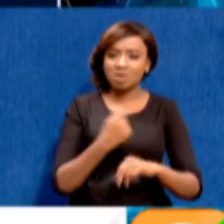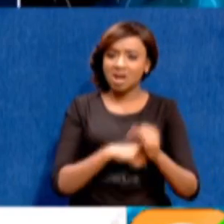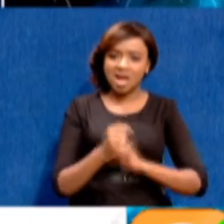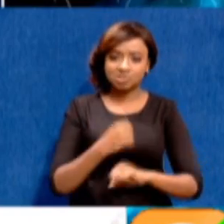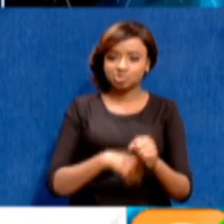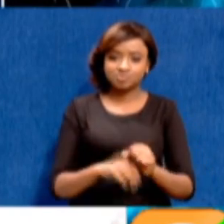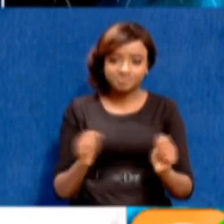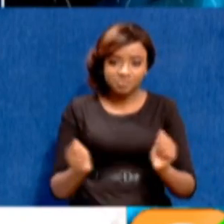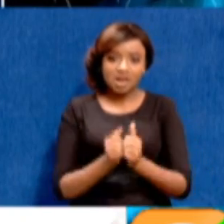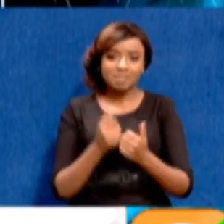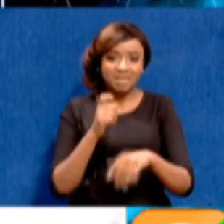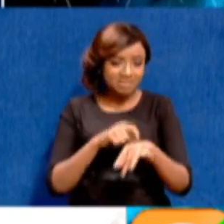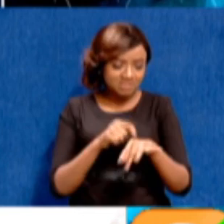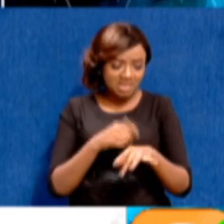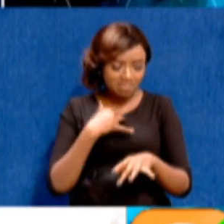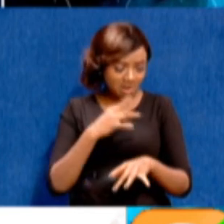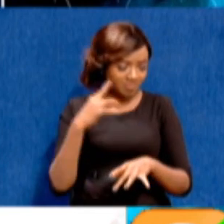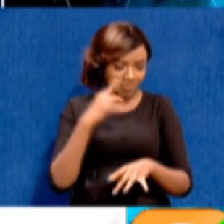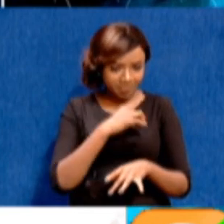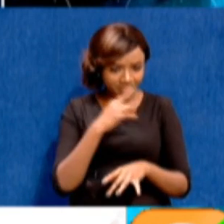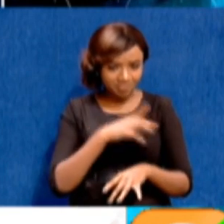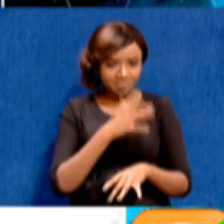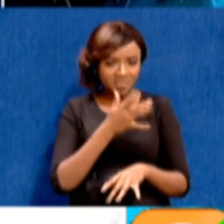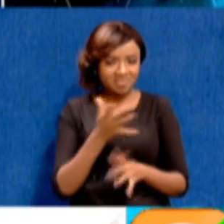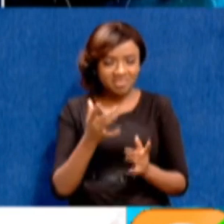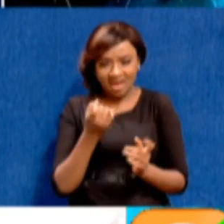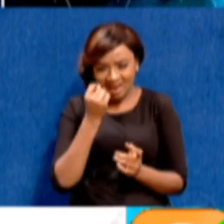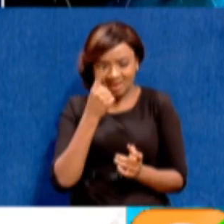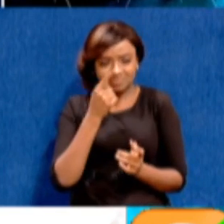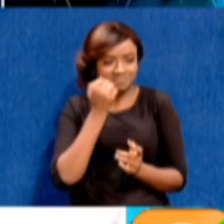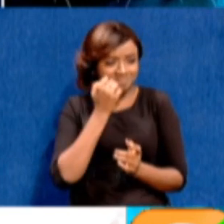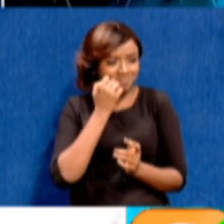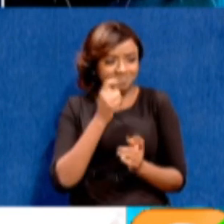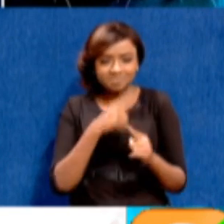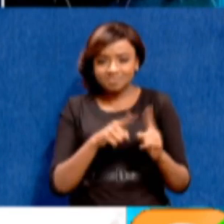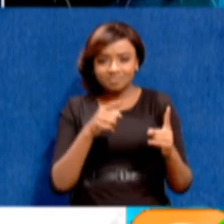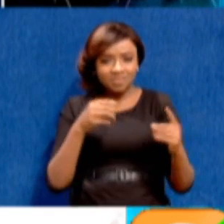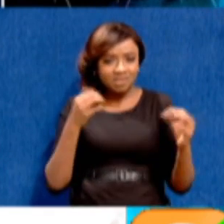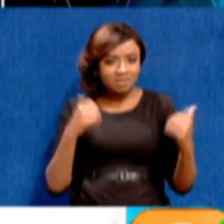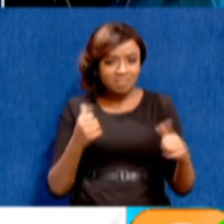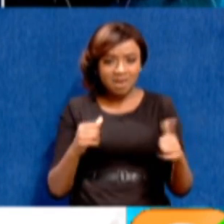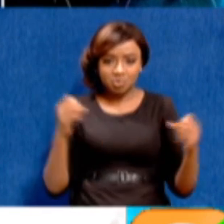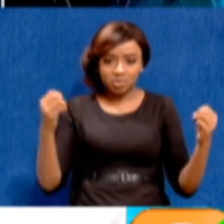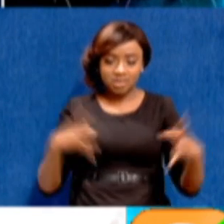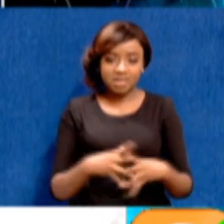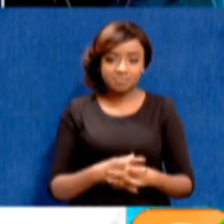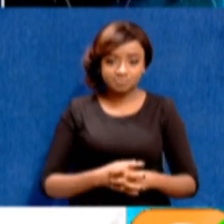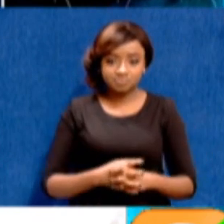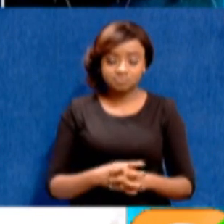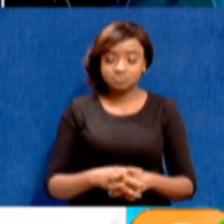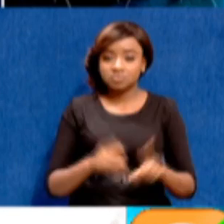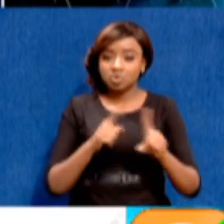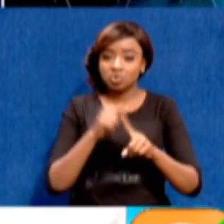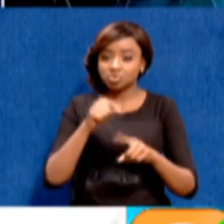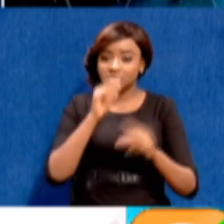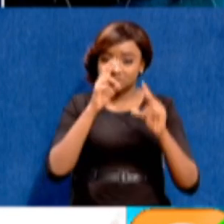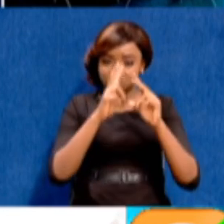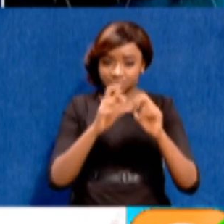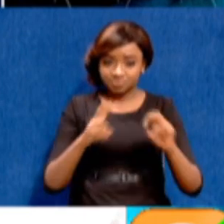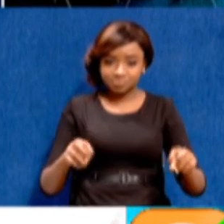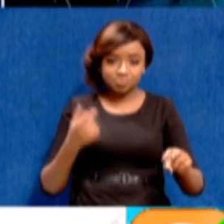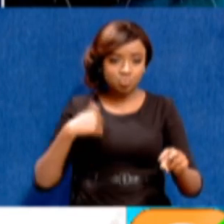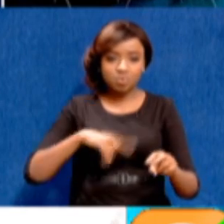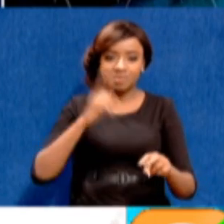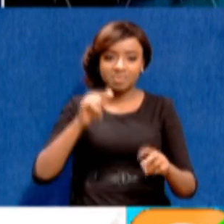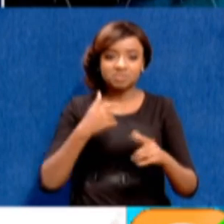has to happen whenever there is a potentially unexplained illness in one of the trials while it is investigated, ensuring